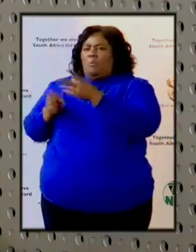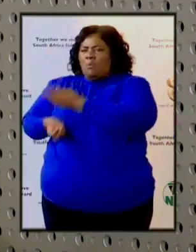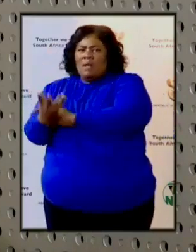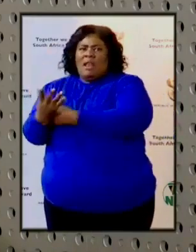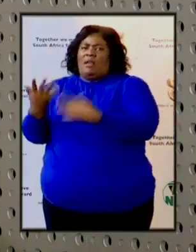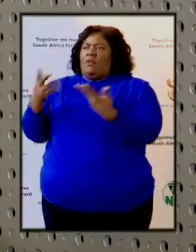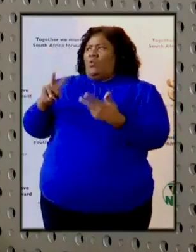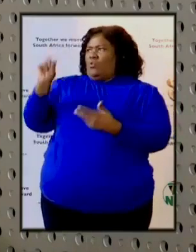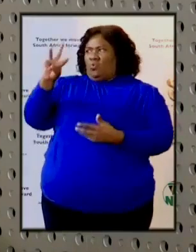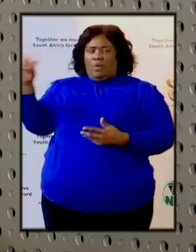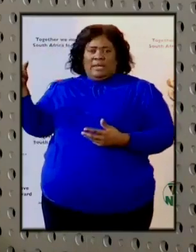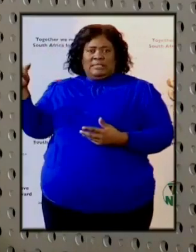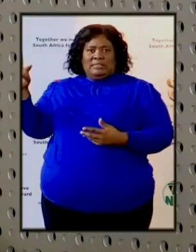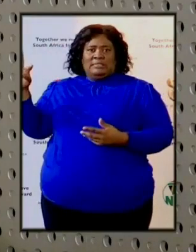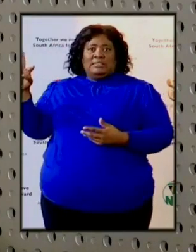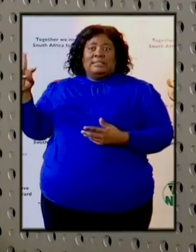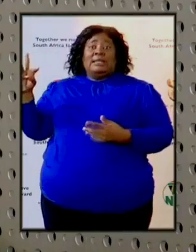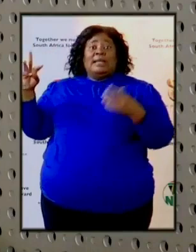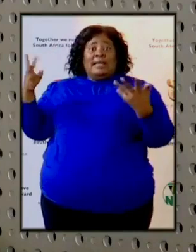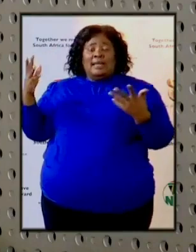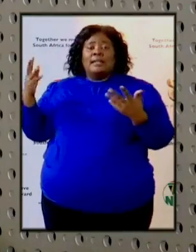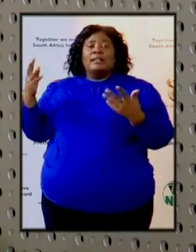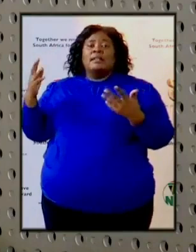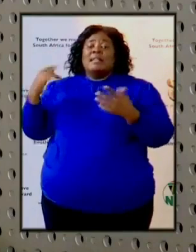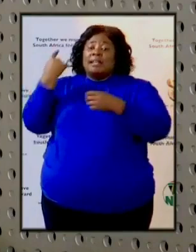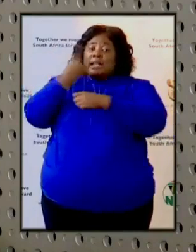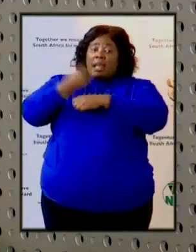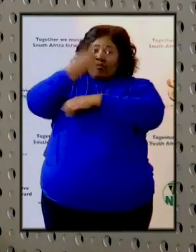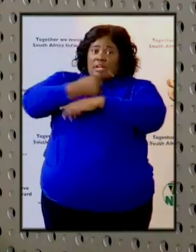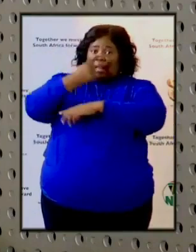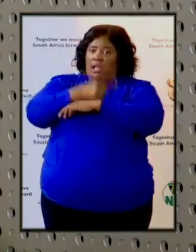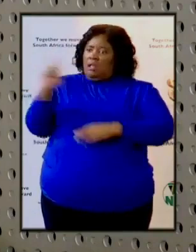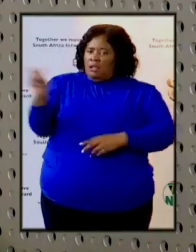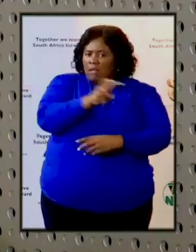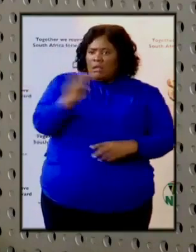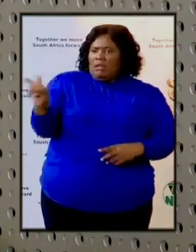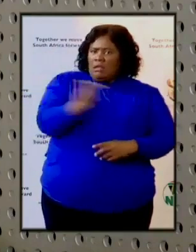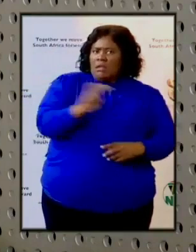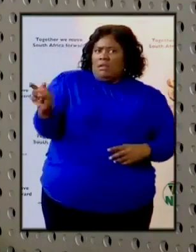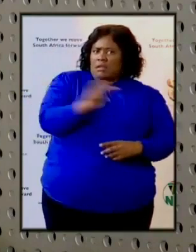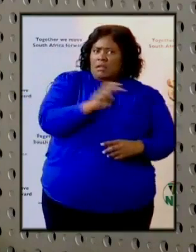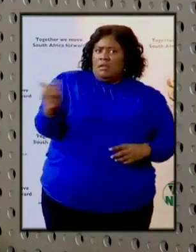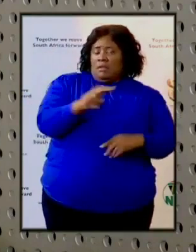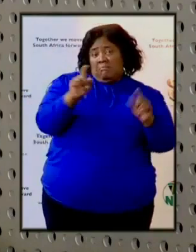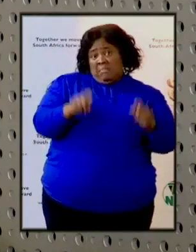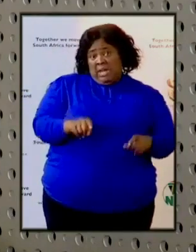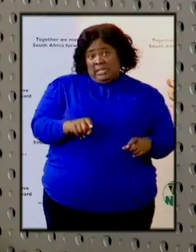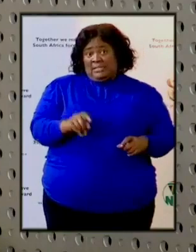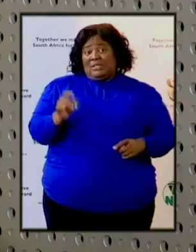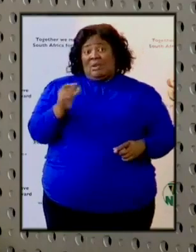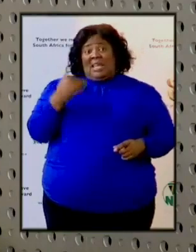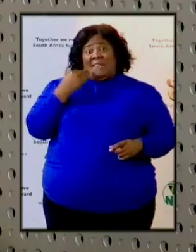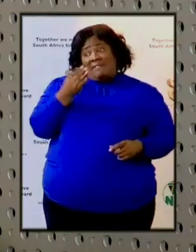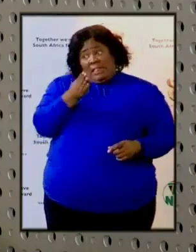in the neighborhood, and they commute every day. If they are supposed to go to work, they will